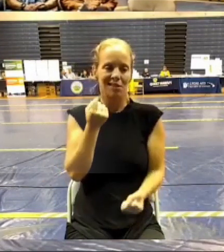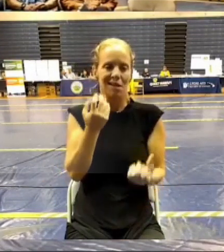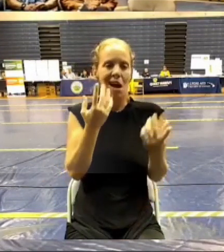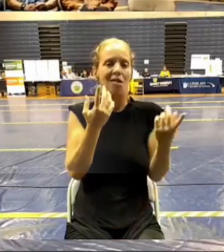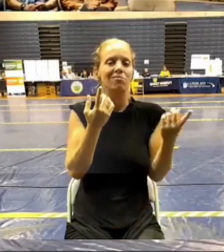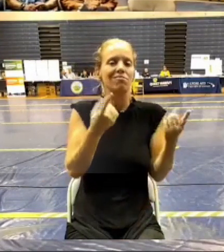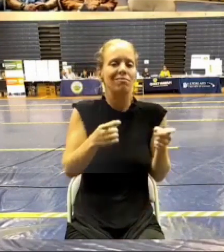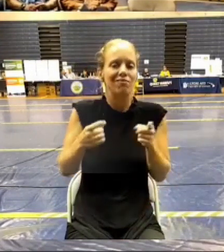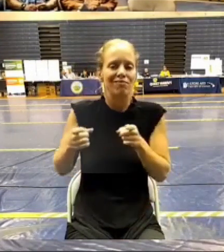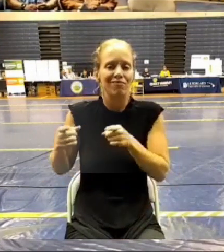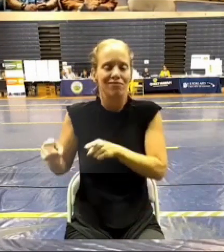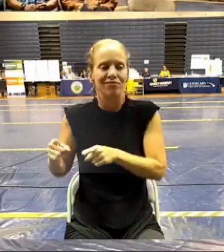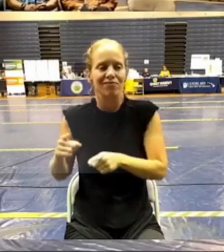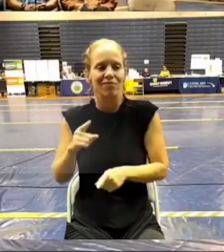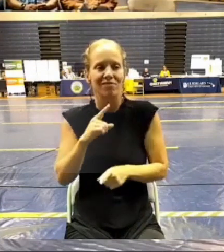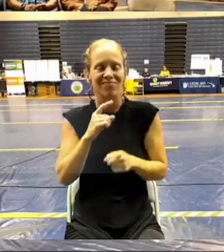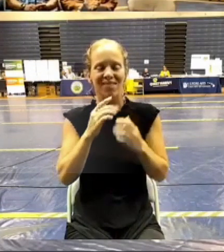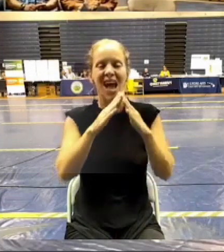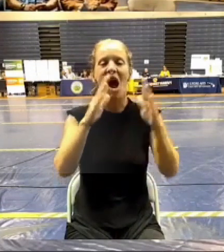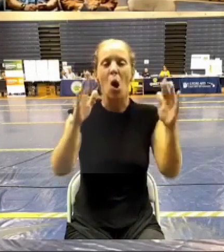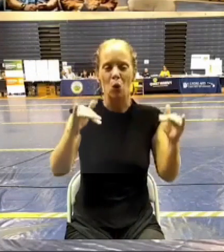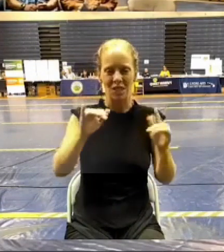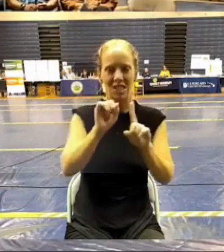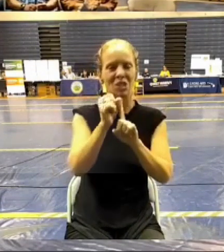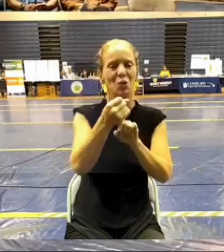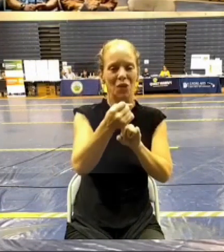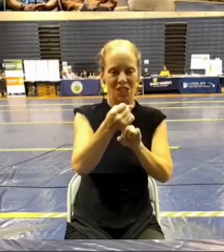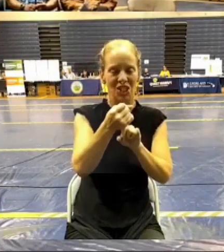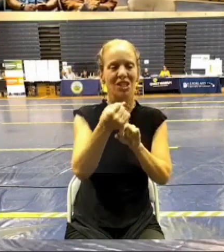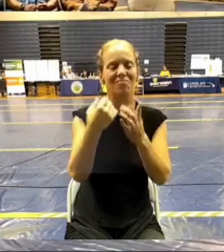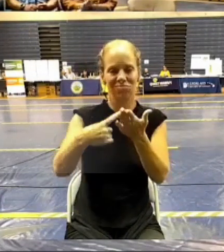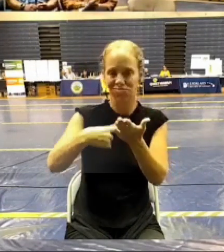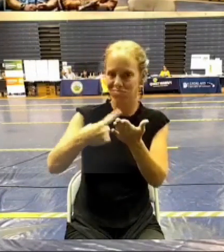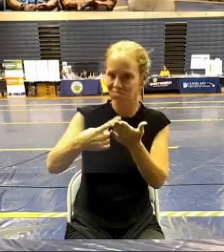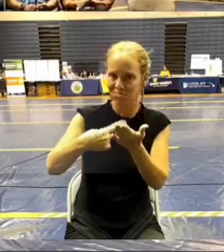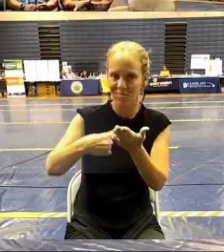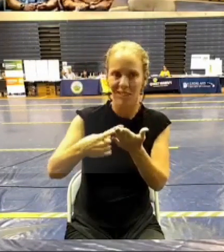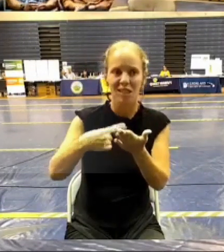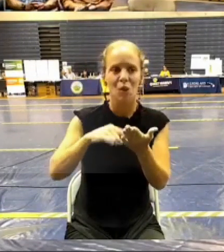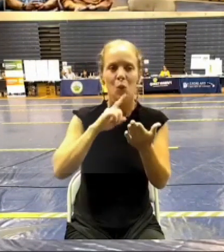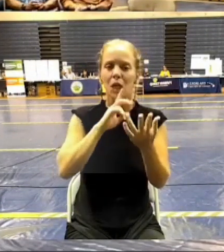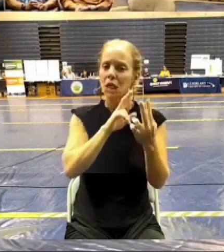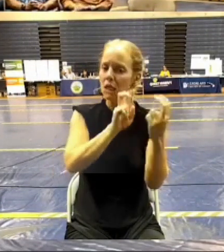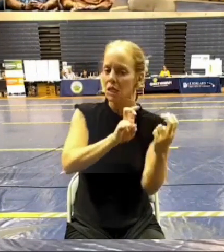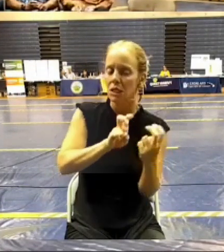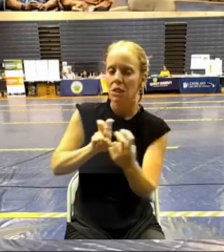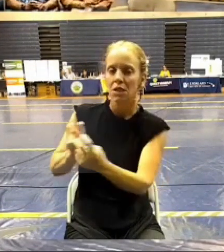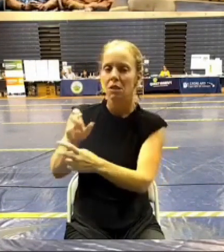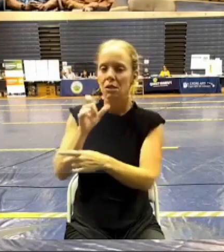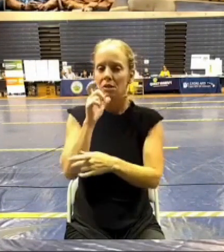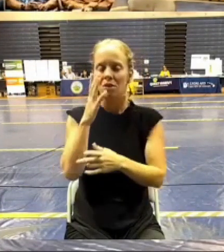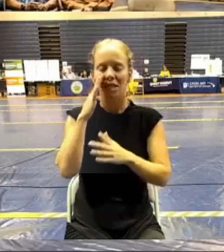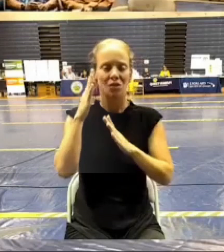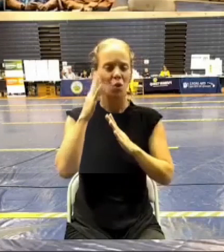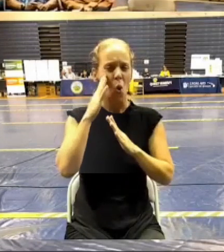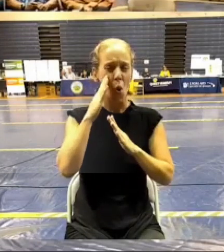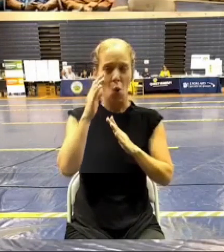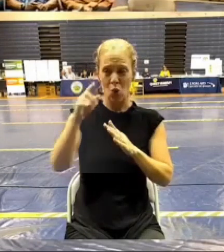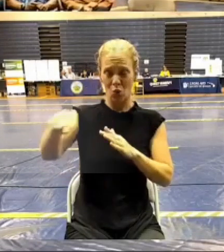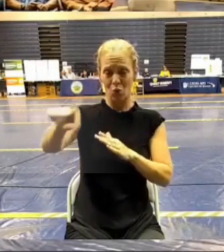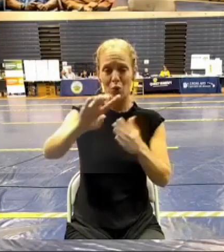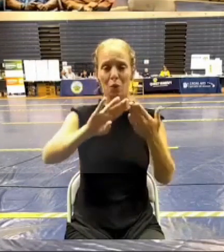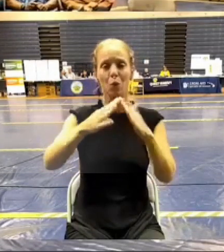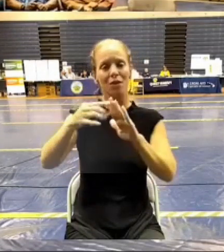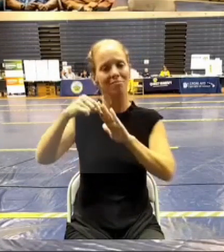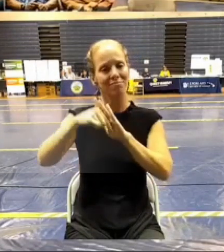cases with the housing. And we've gotten to know these people. They've gotten to know, you know, especially